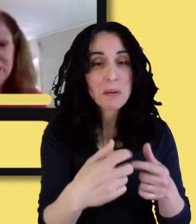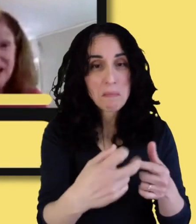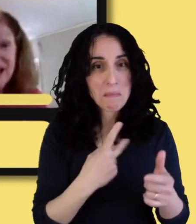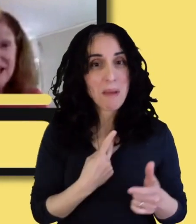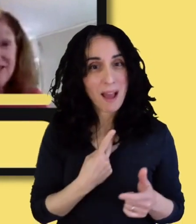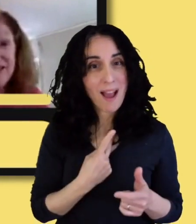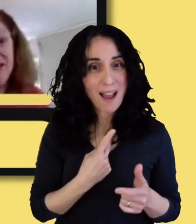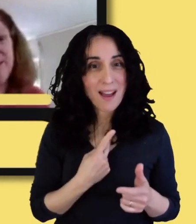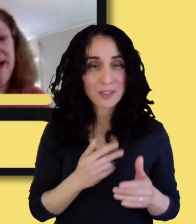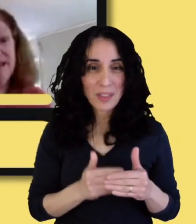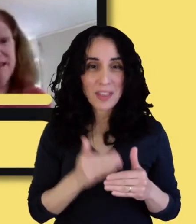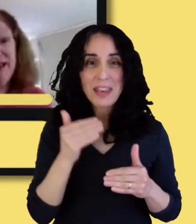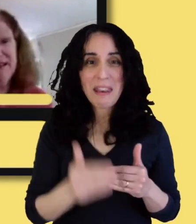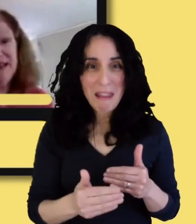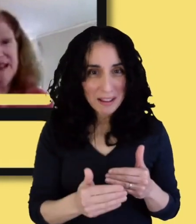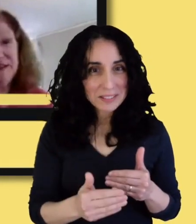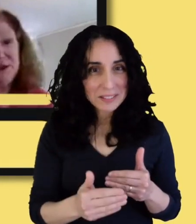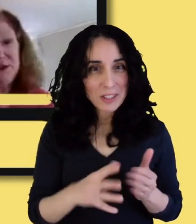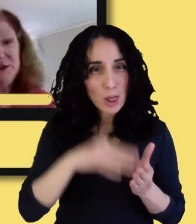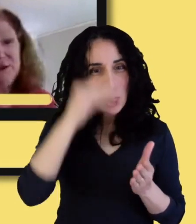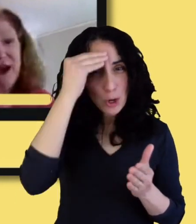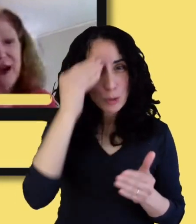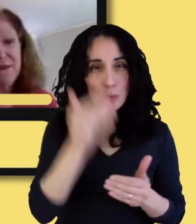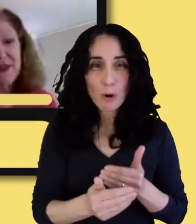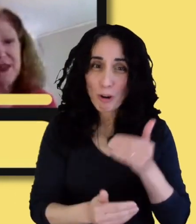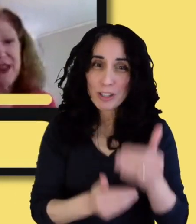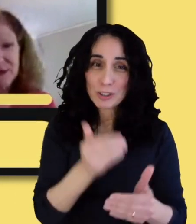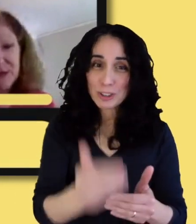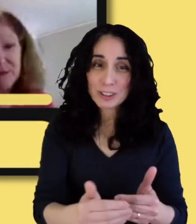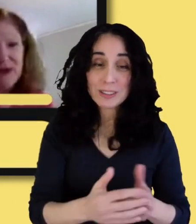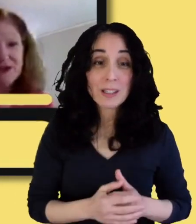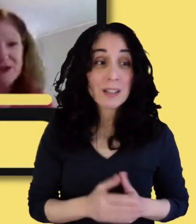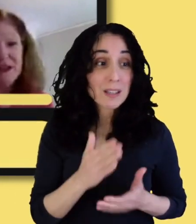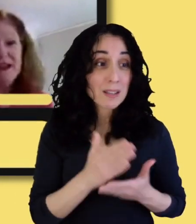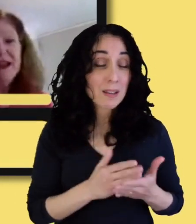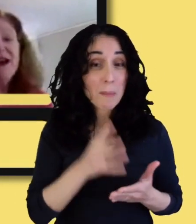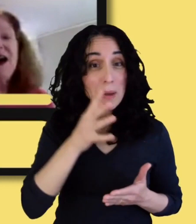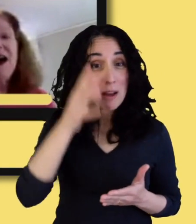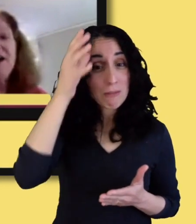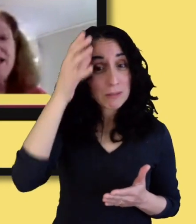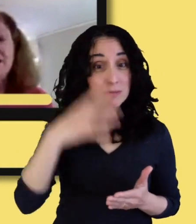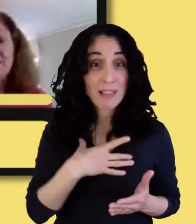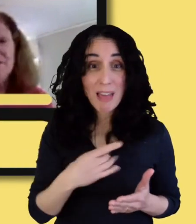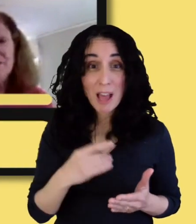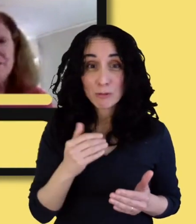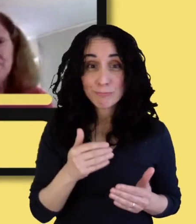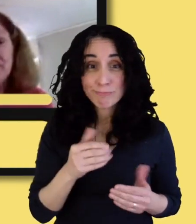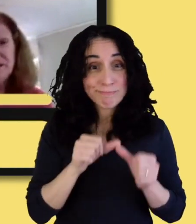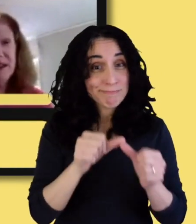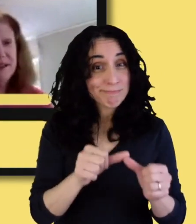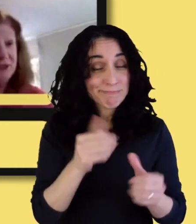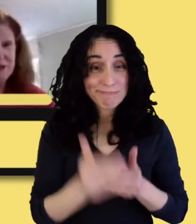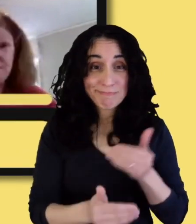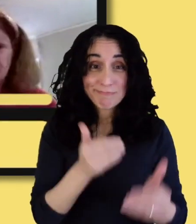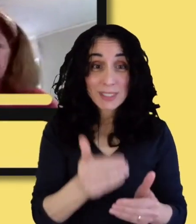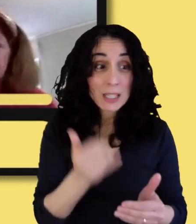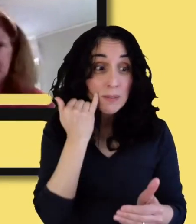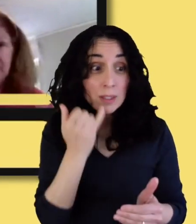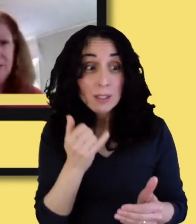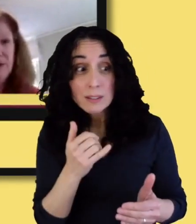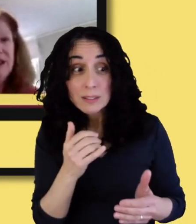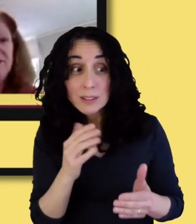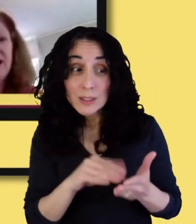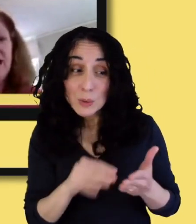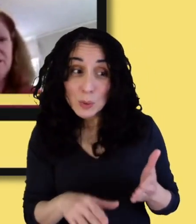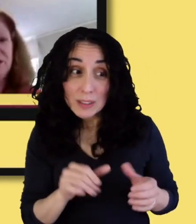can go outside and then come back and get into the next learning progression. And some parents like to just